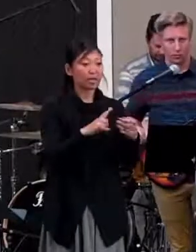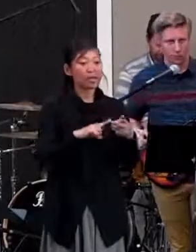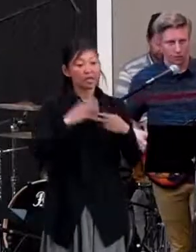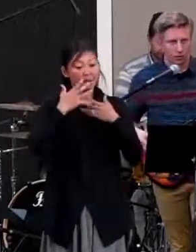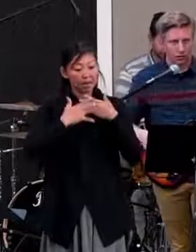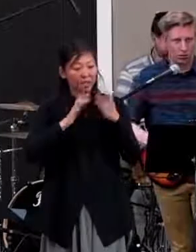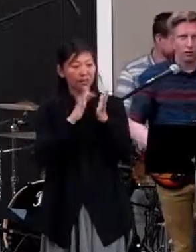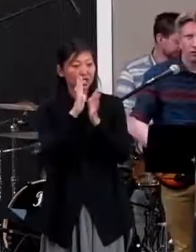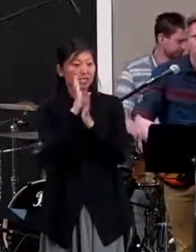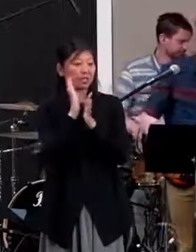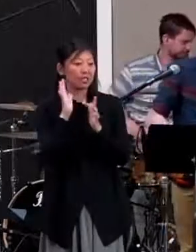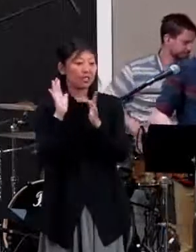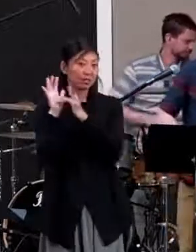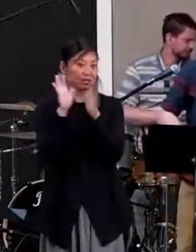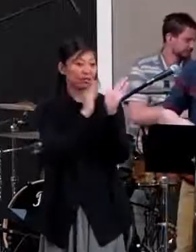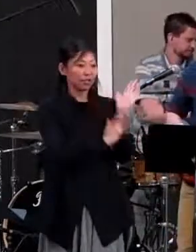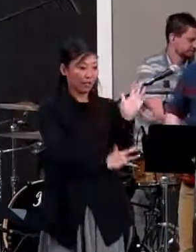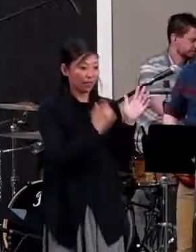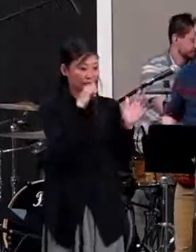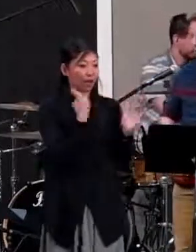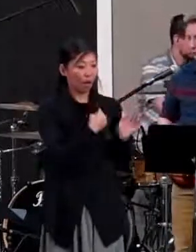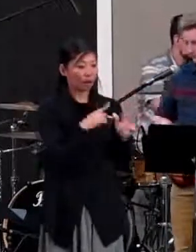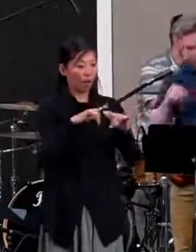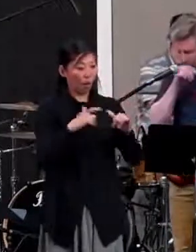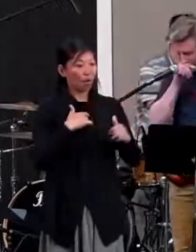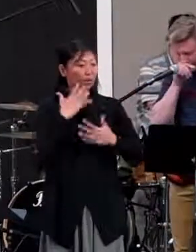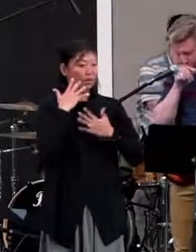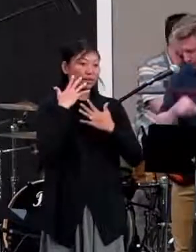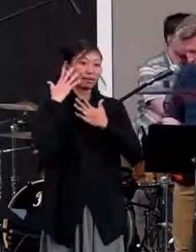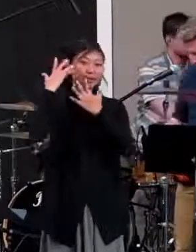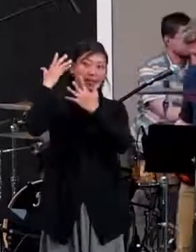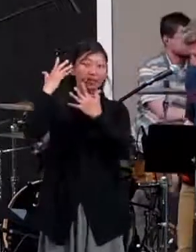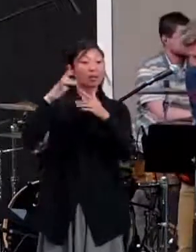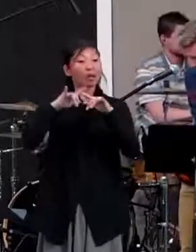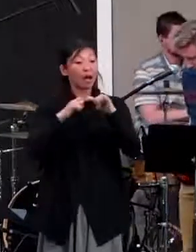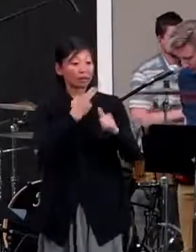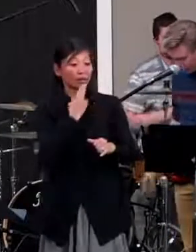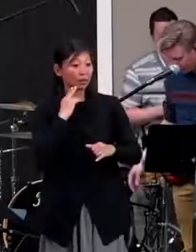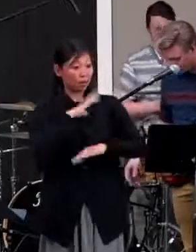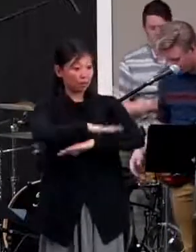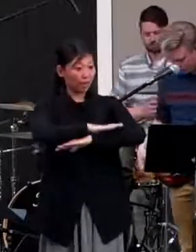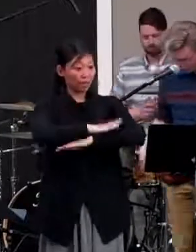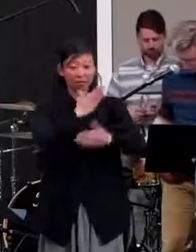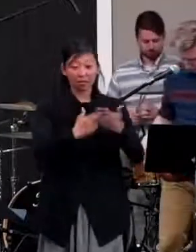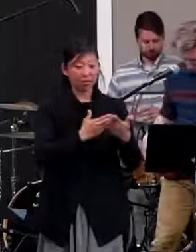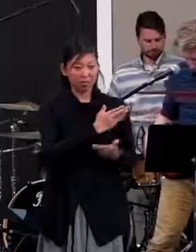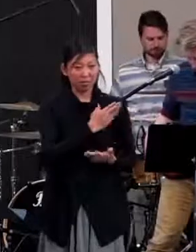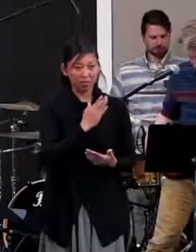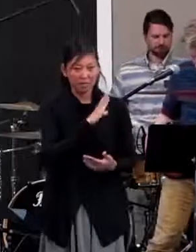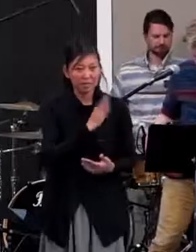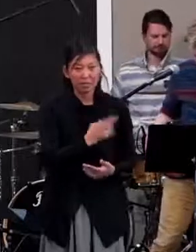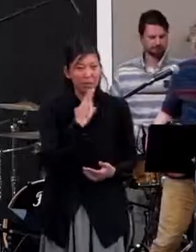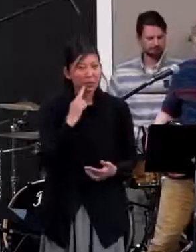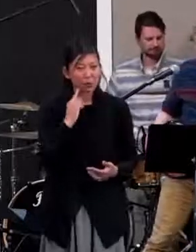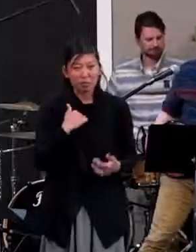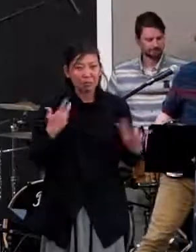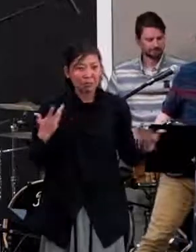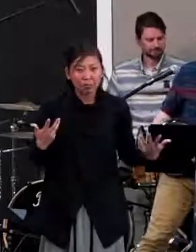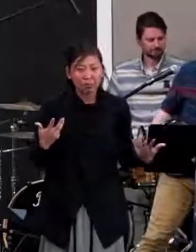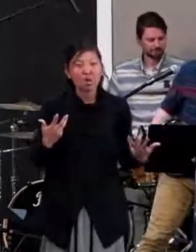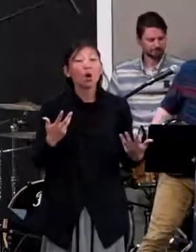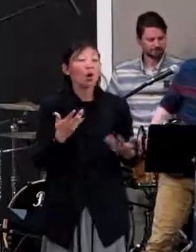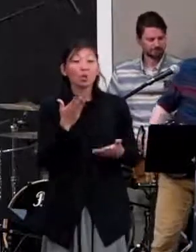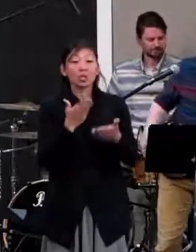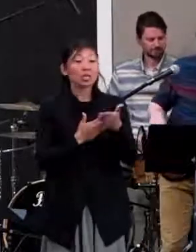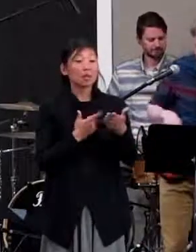this as we sing. And so as we turn our hearts to the communion table, some of you guys have never eaten this meal before in faith, and some of you have